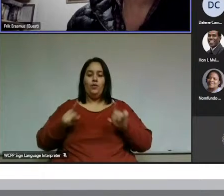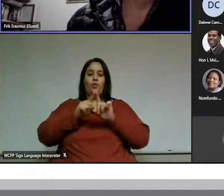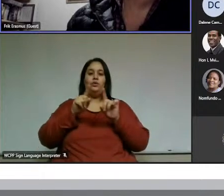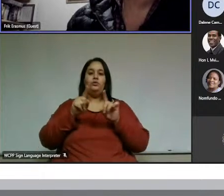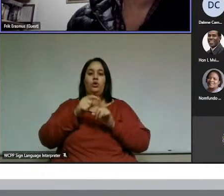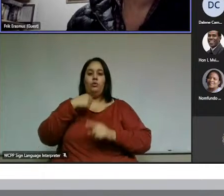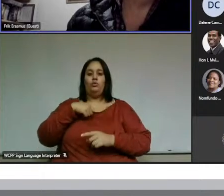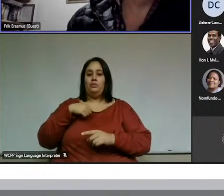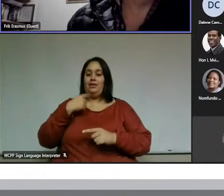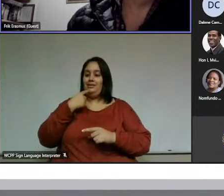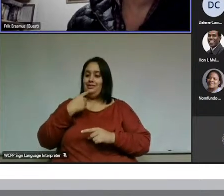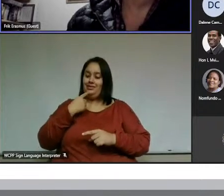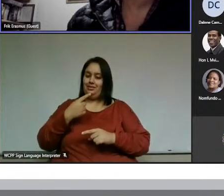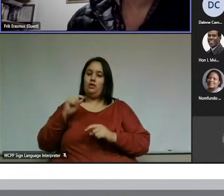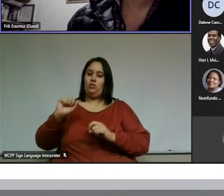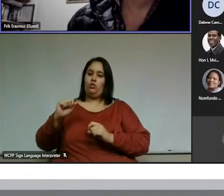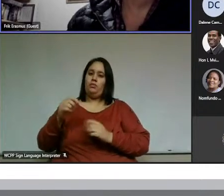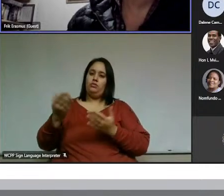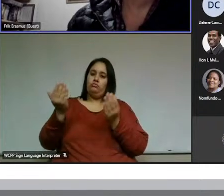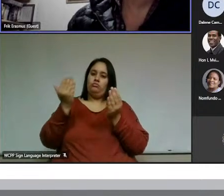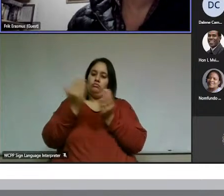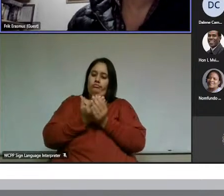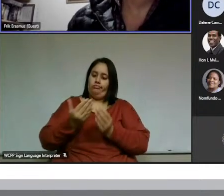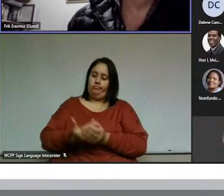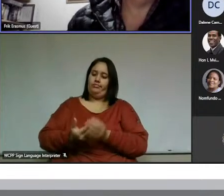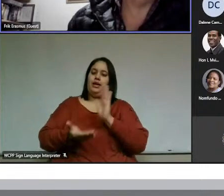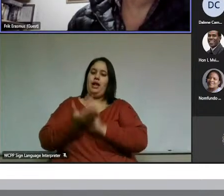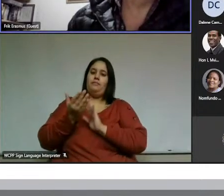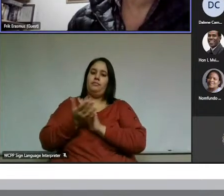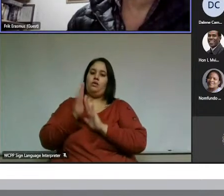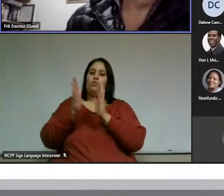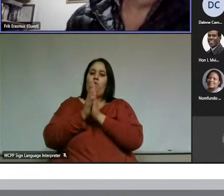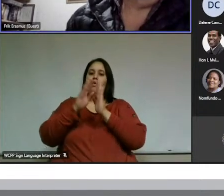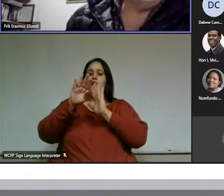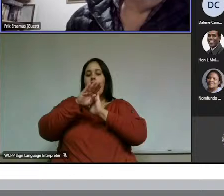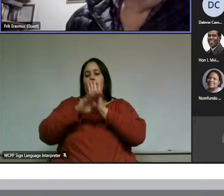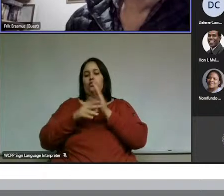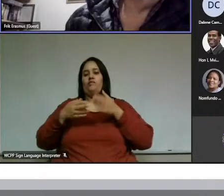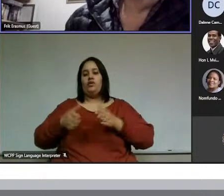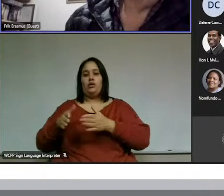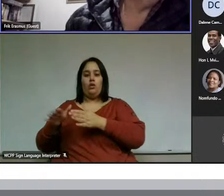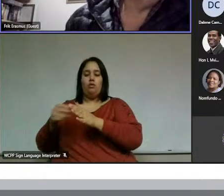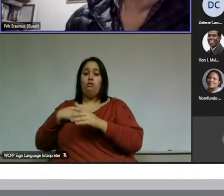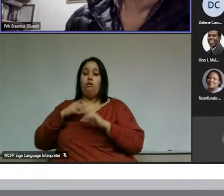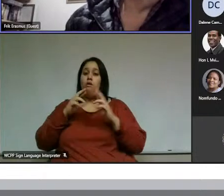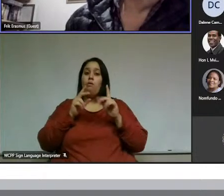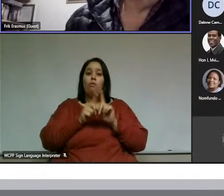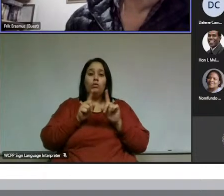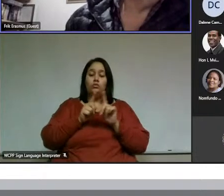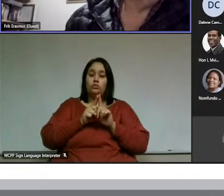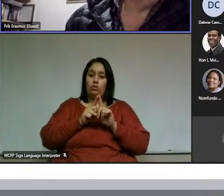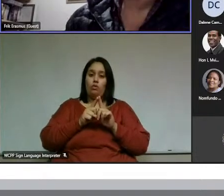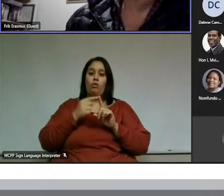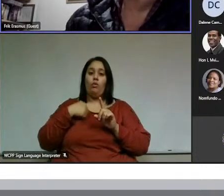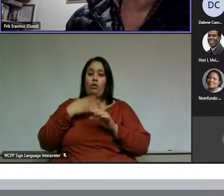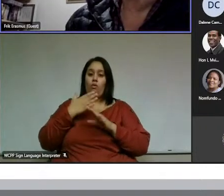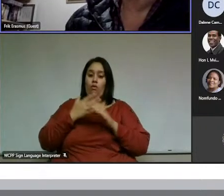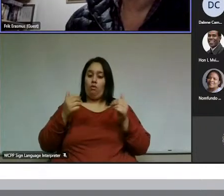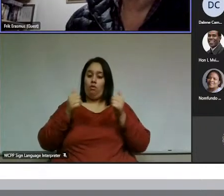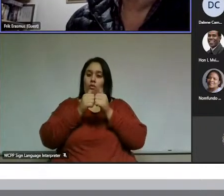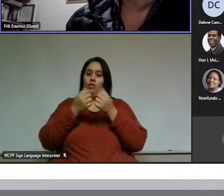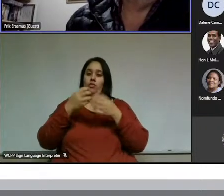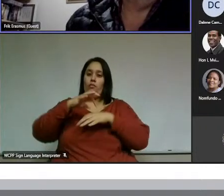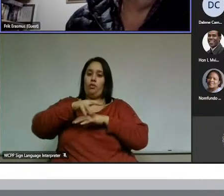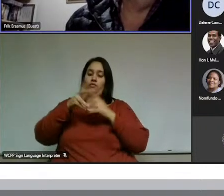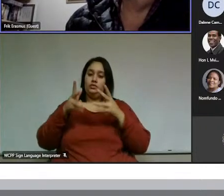municipality must compile and keep up to date a list of roads and joint significance. And I hope that we were in collaboration with the